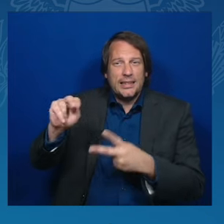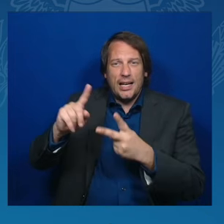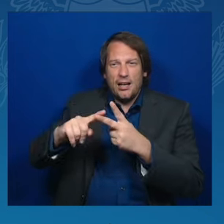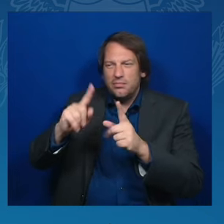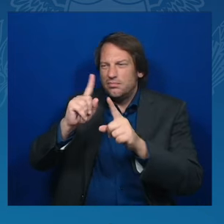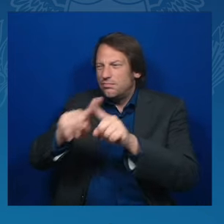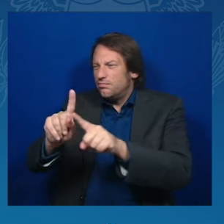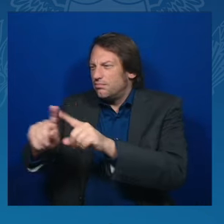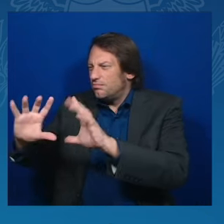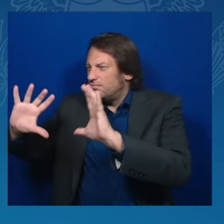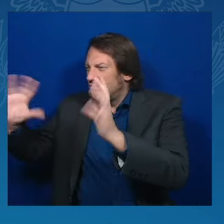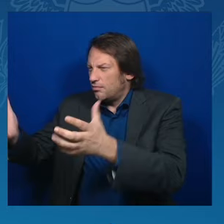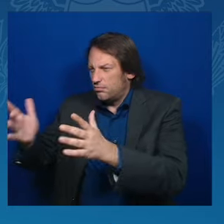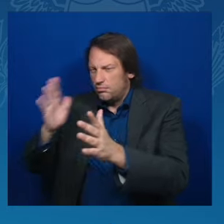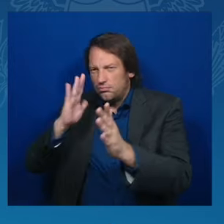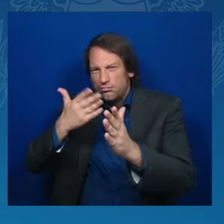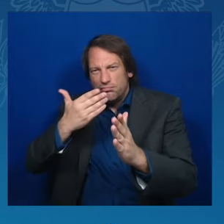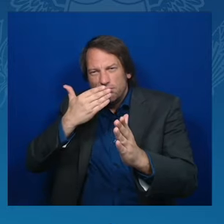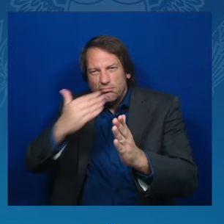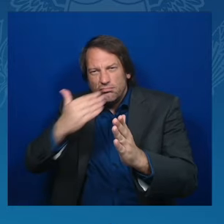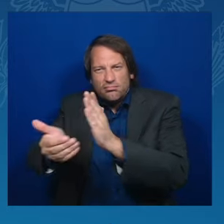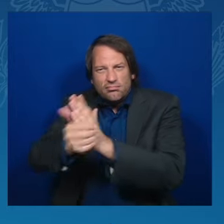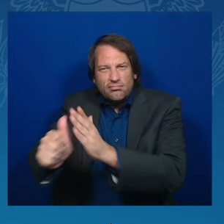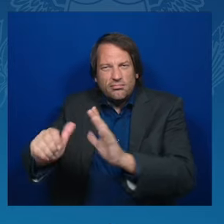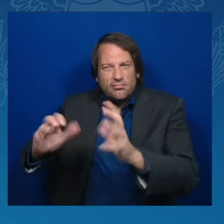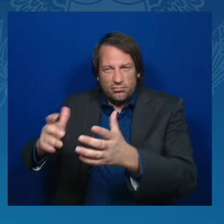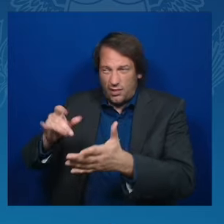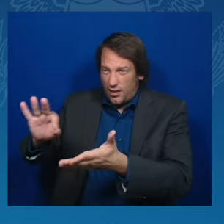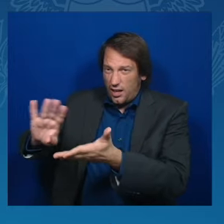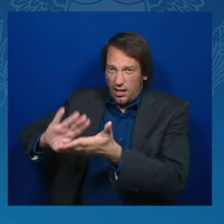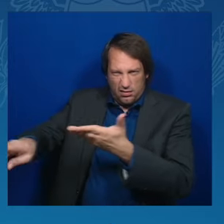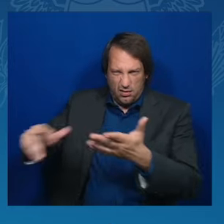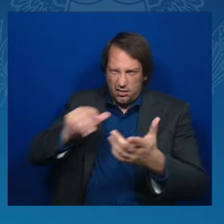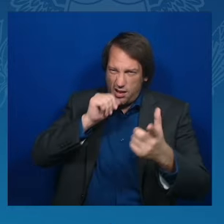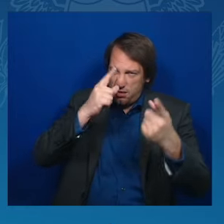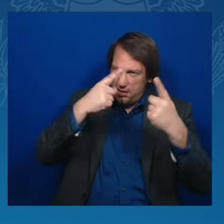we must thank with a great round of applause.